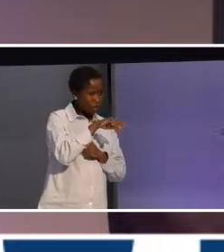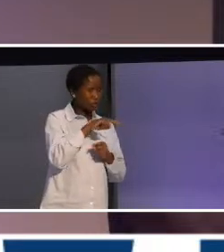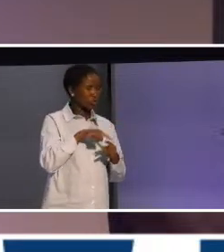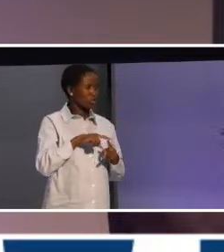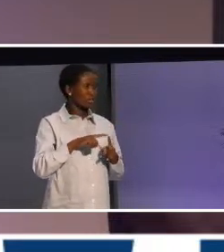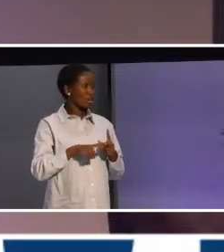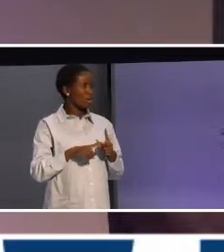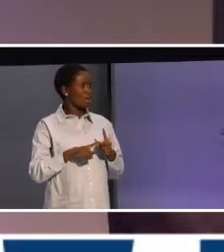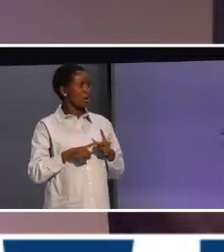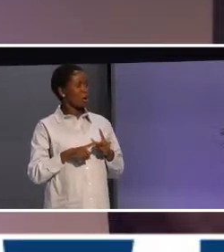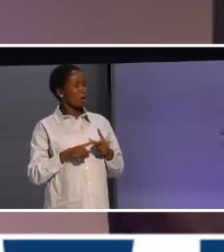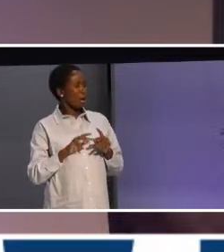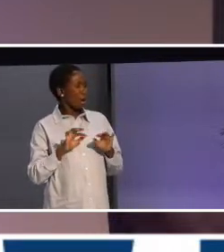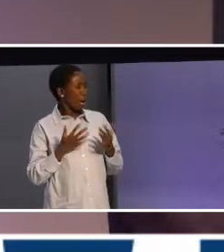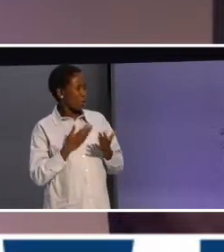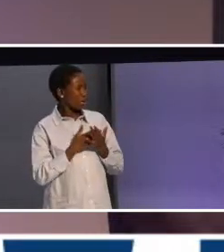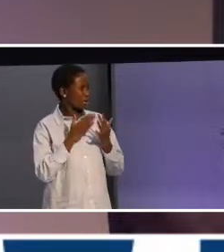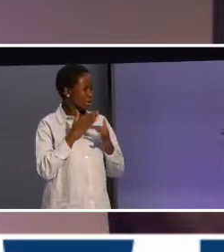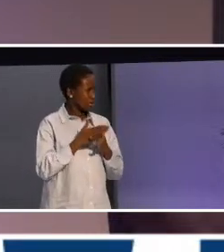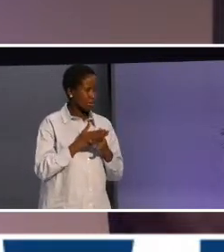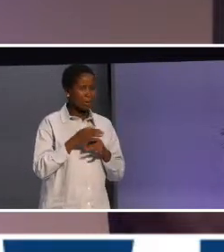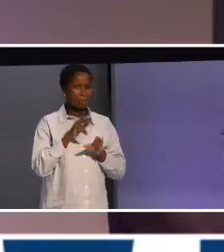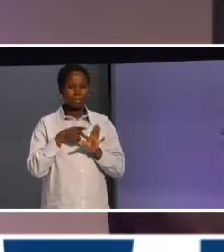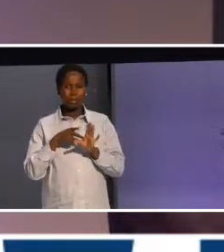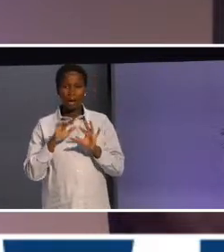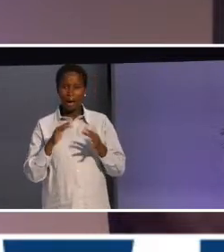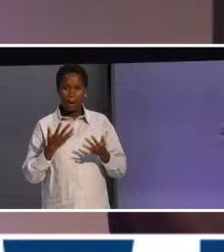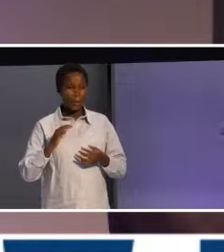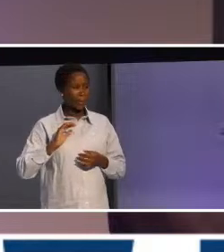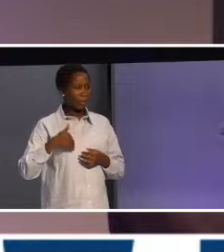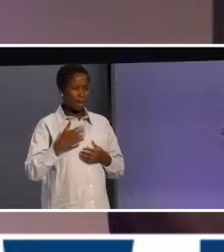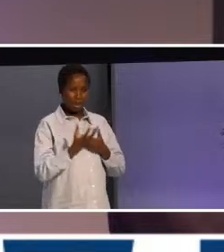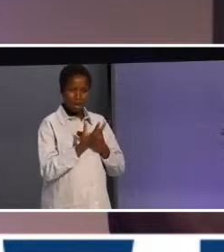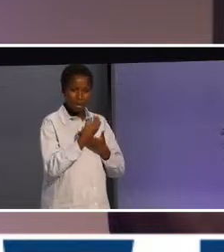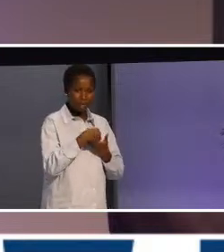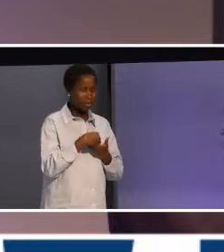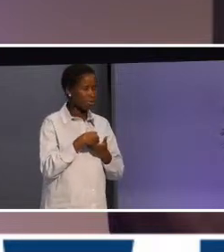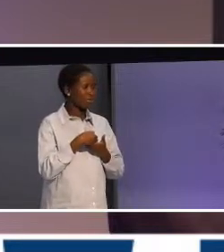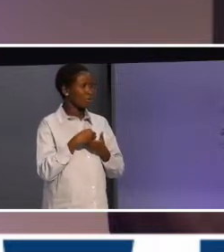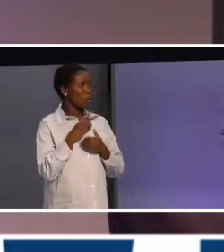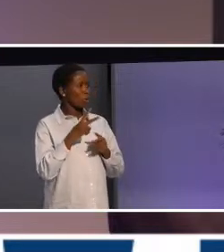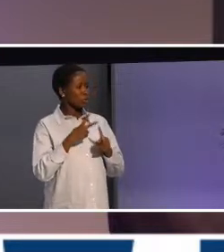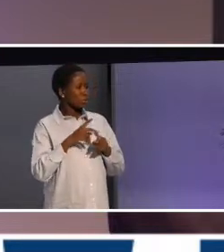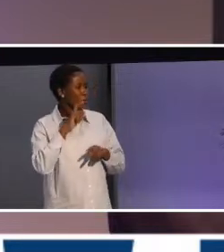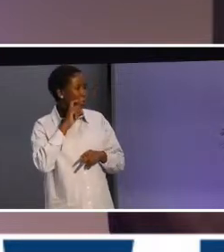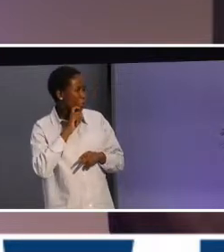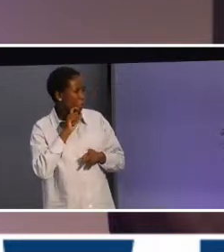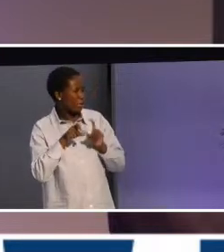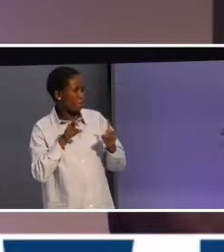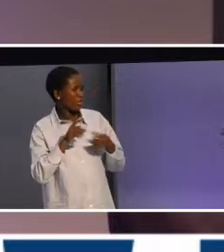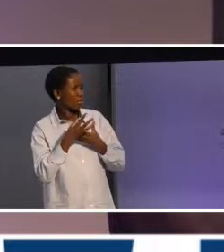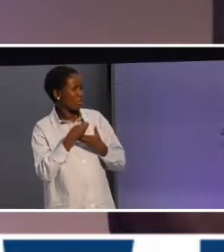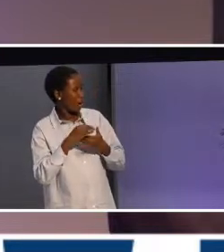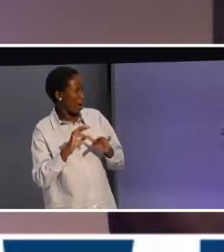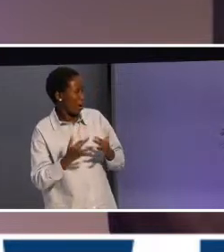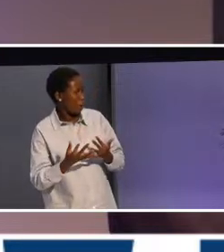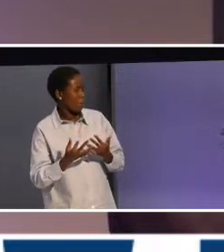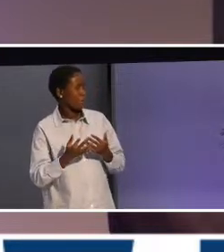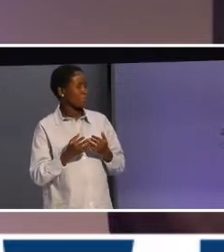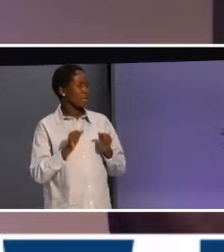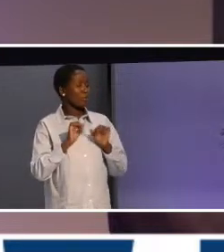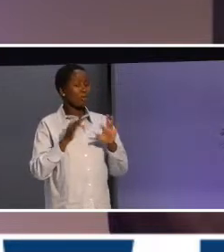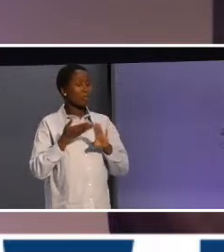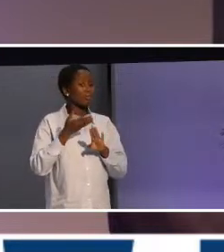initiatives, how do we increase the participation of women, PWD, senior citizens, marginalized communities,